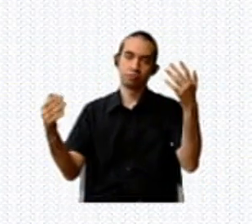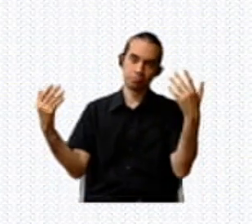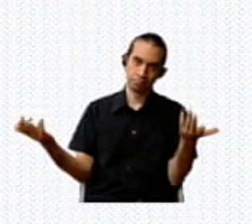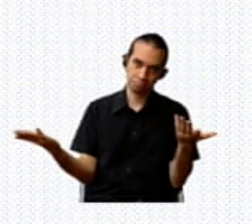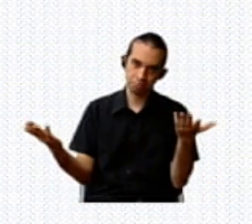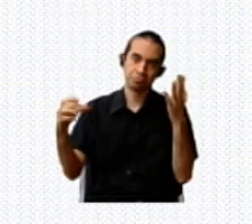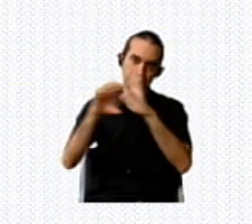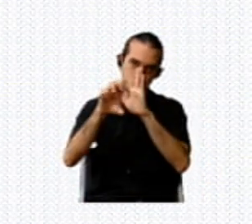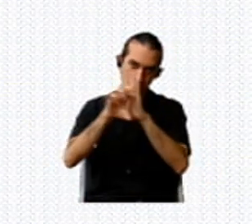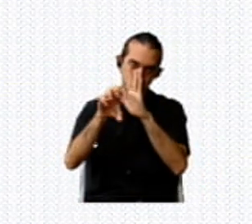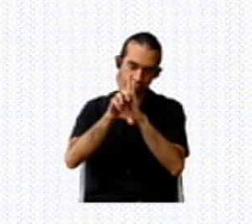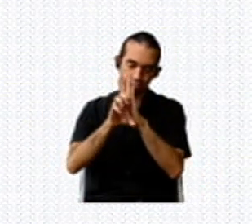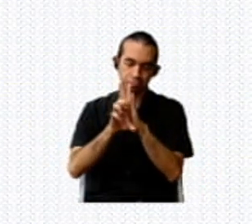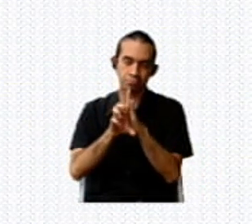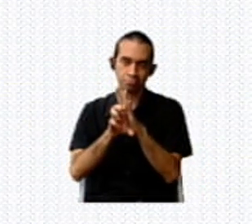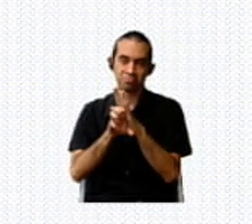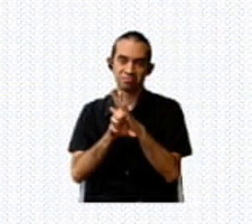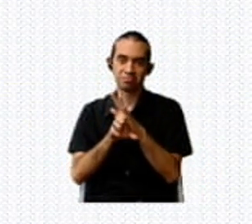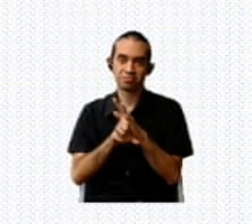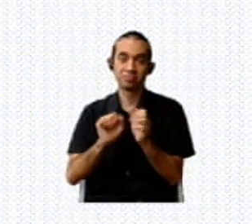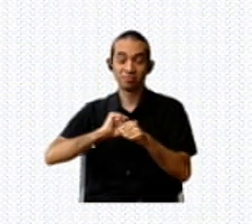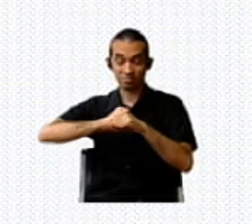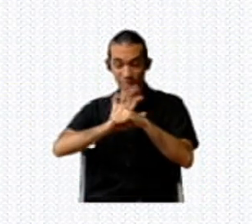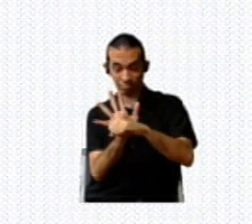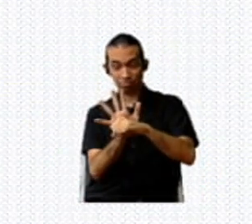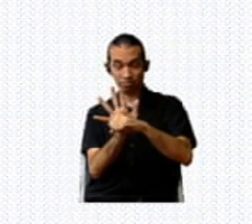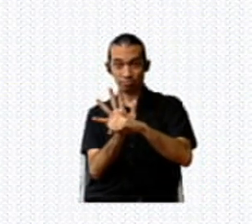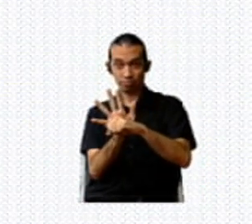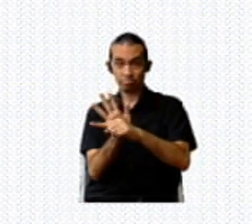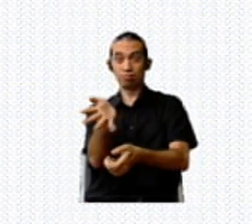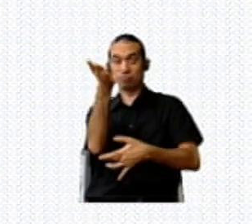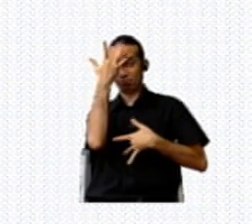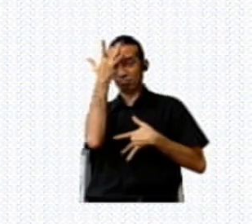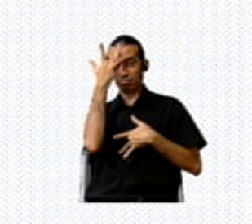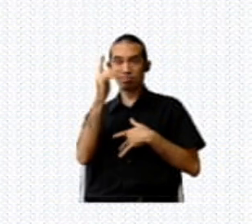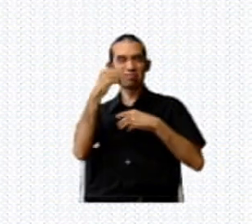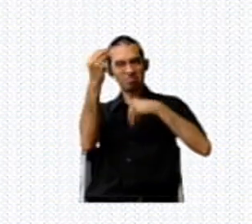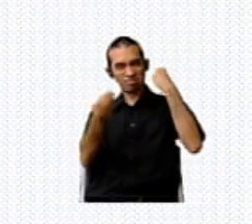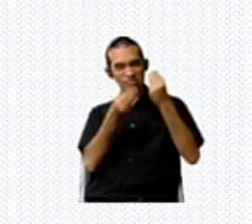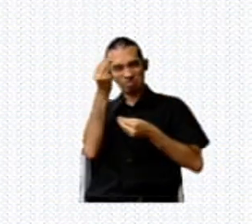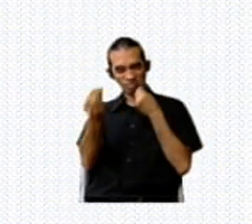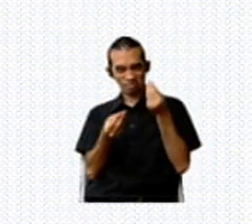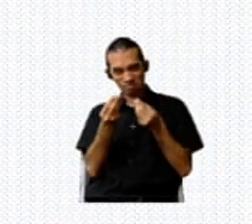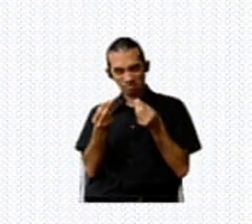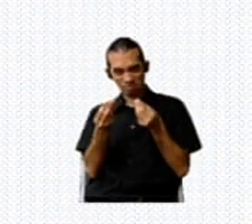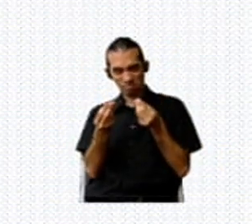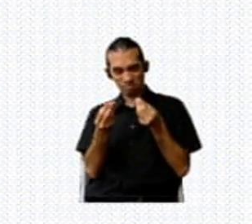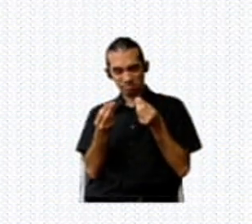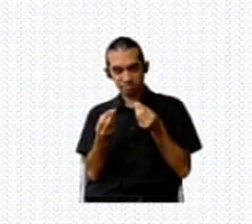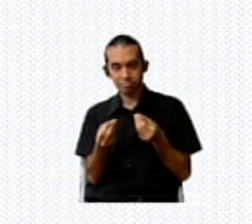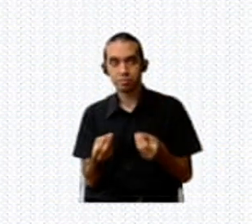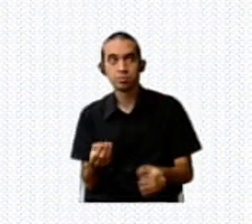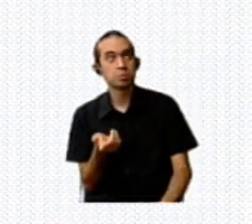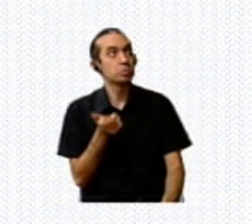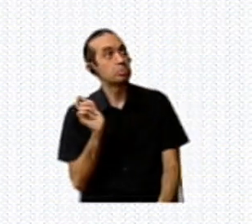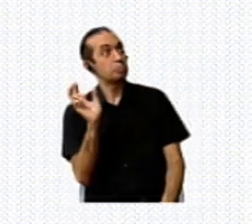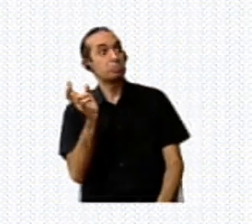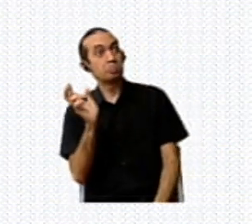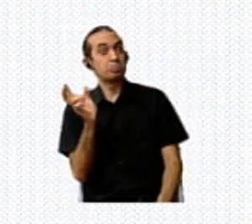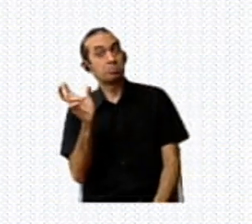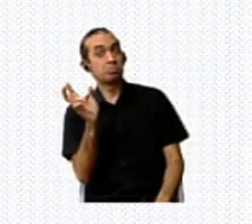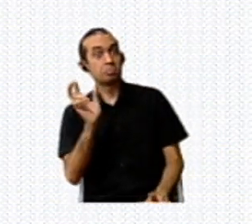For instance, if you have coronavirus, what should you do? Well,